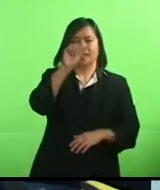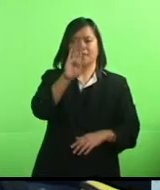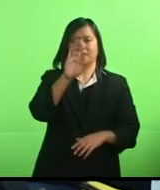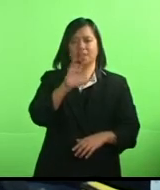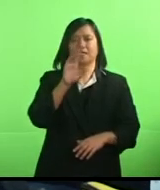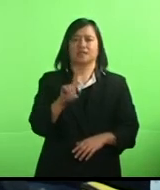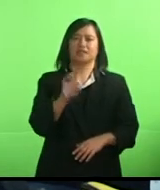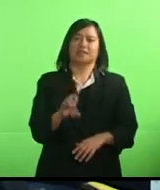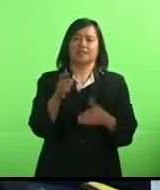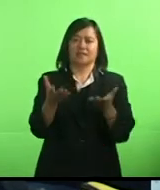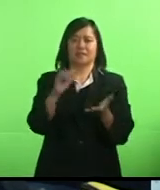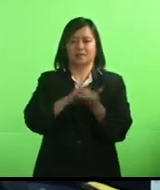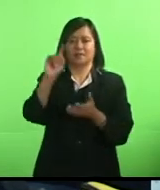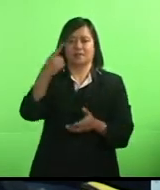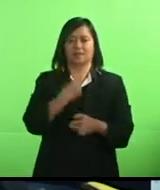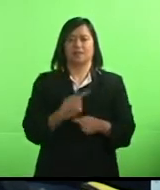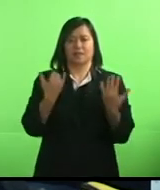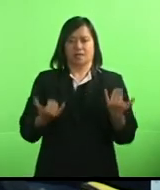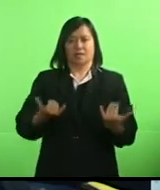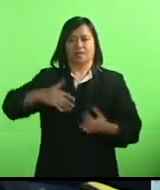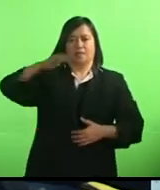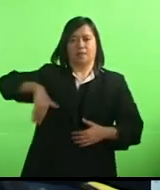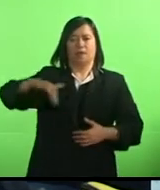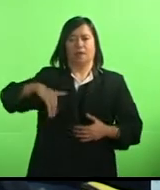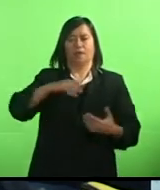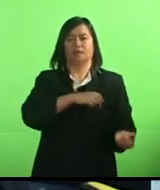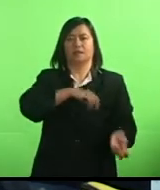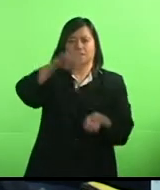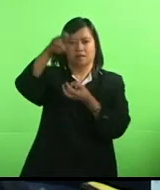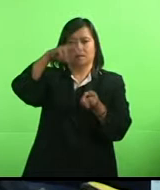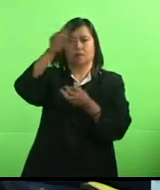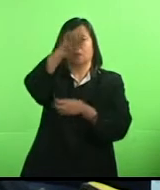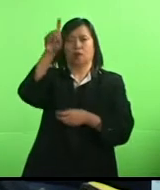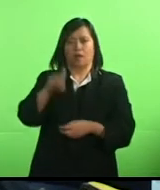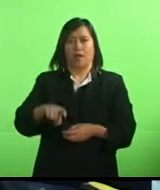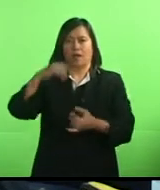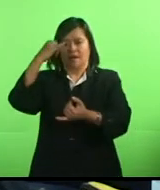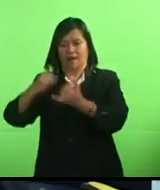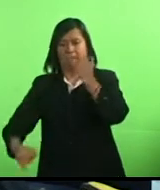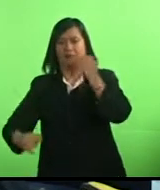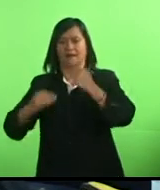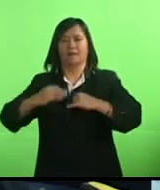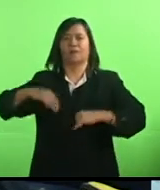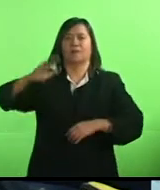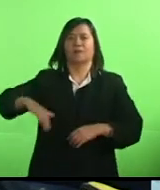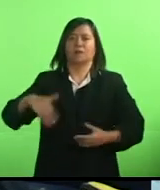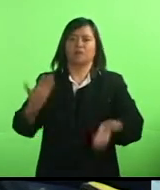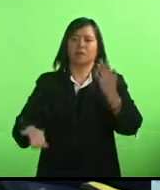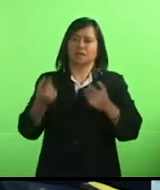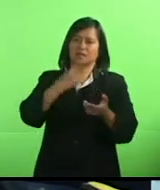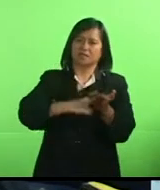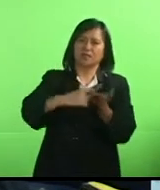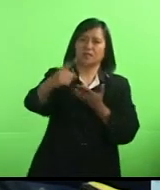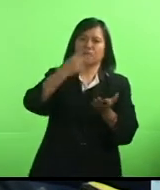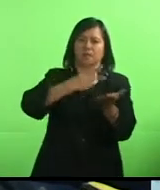yet uploaded the questions for the finals. They will, maybe in a week or 2 weeks